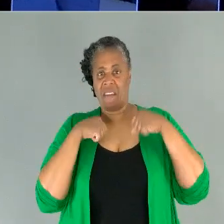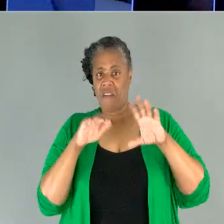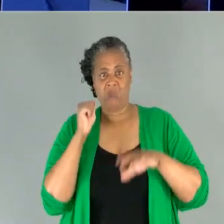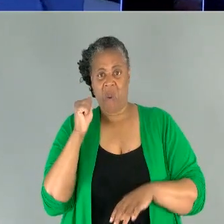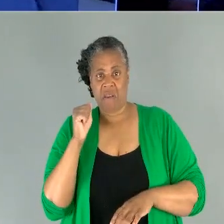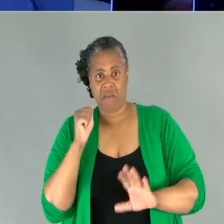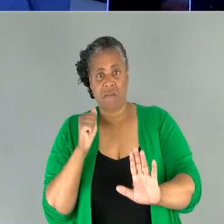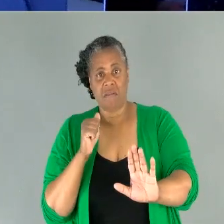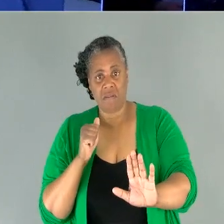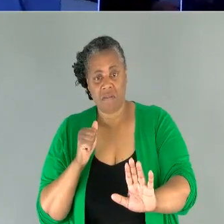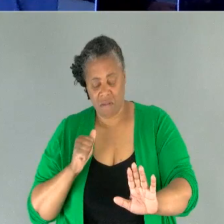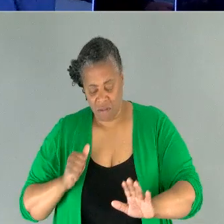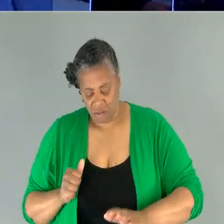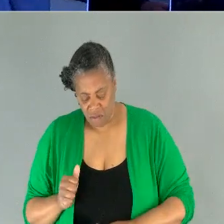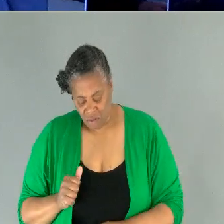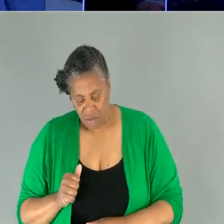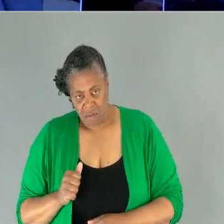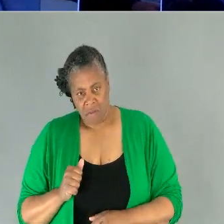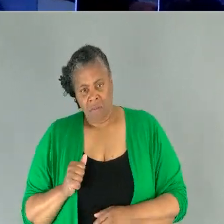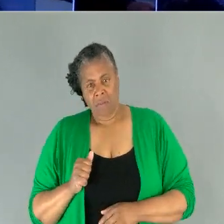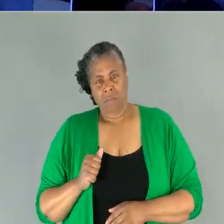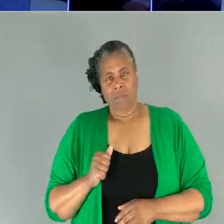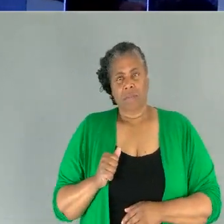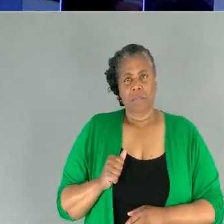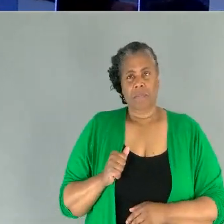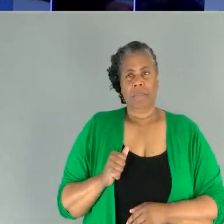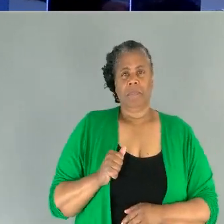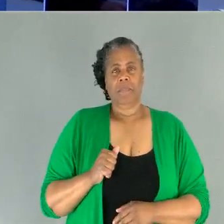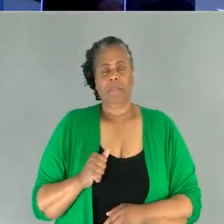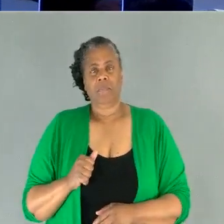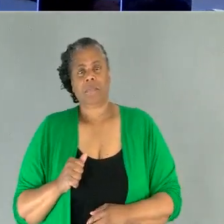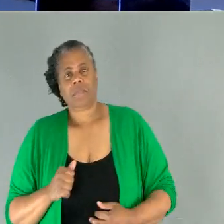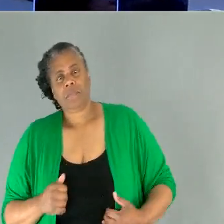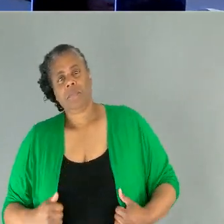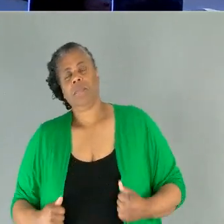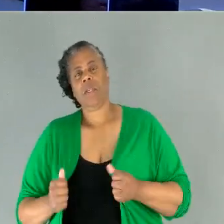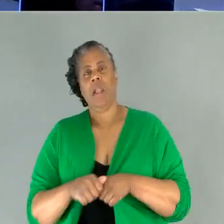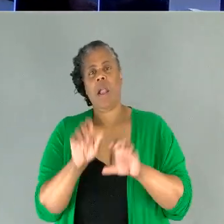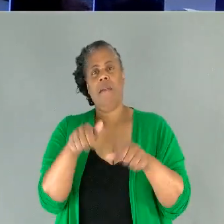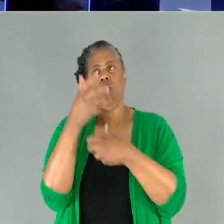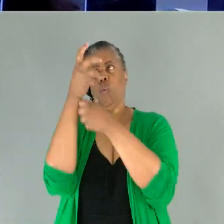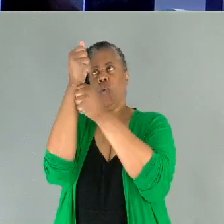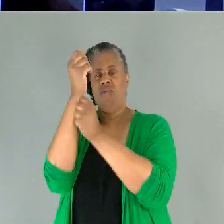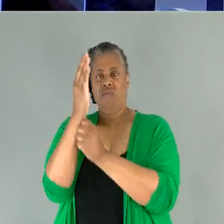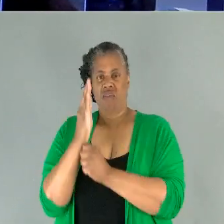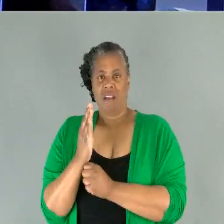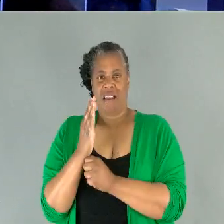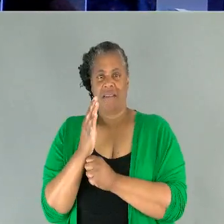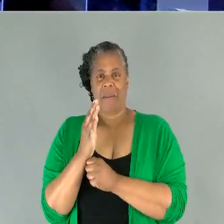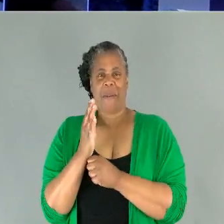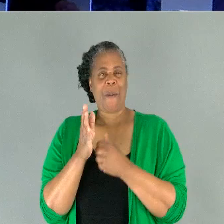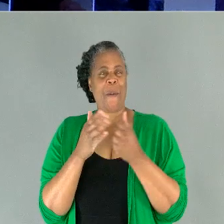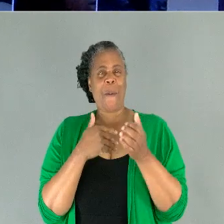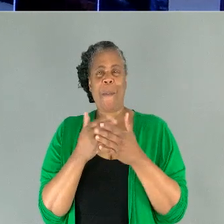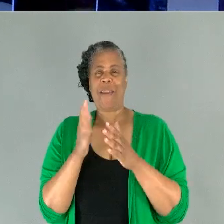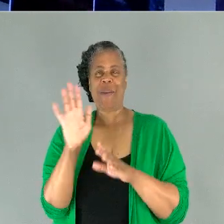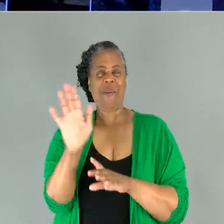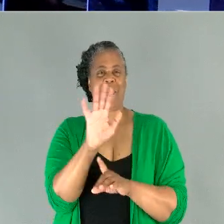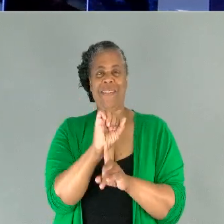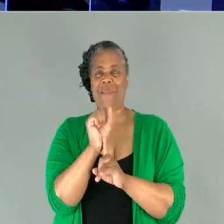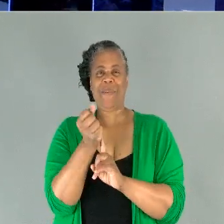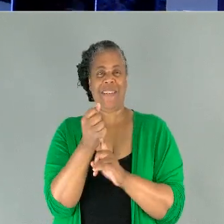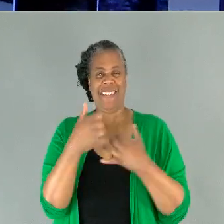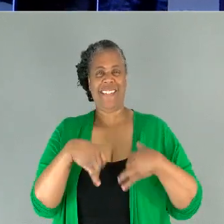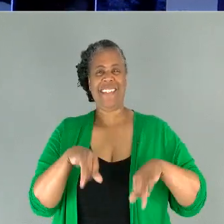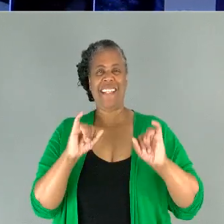She learned the importance of having to trust God even in the middle of